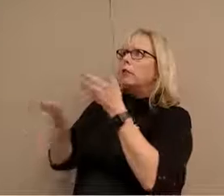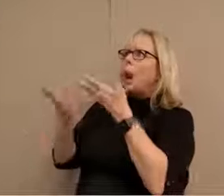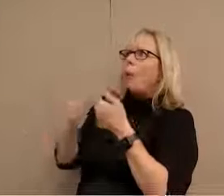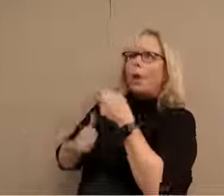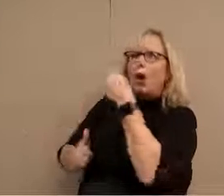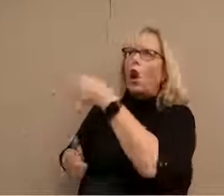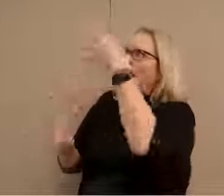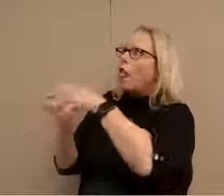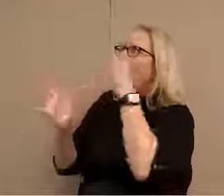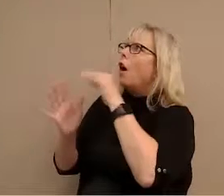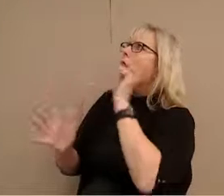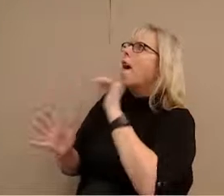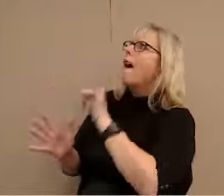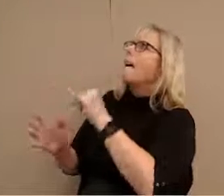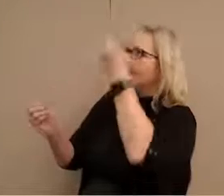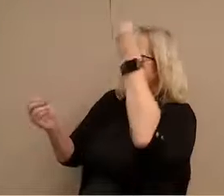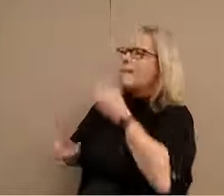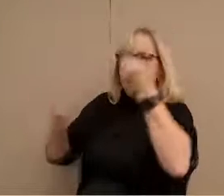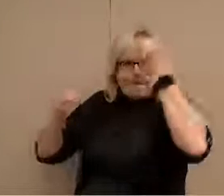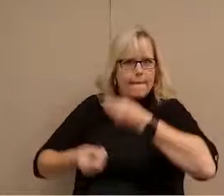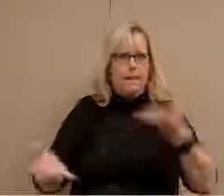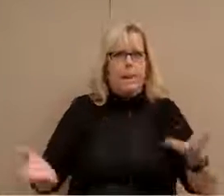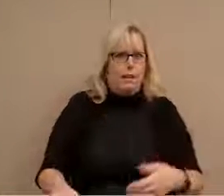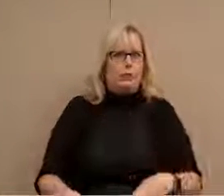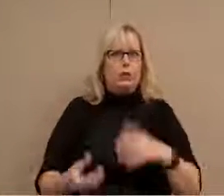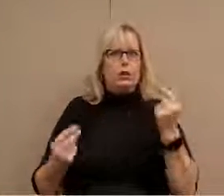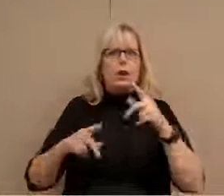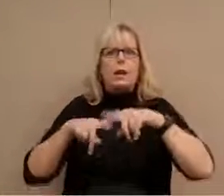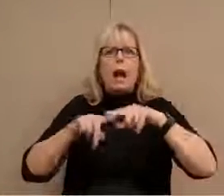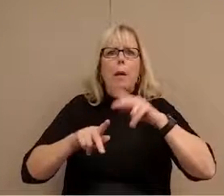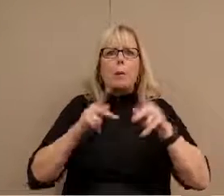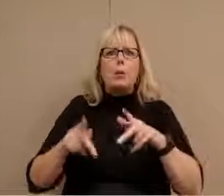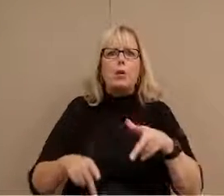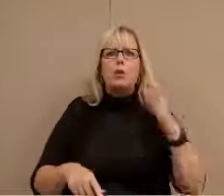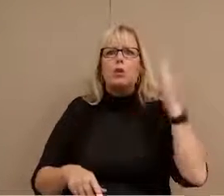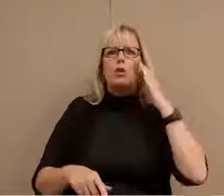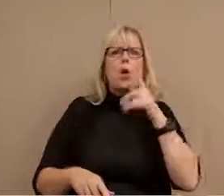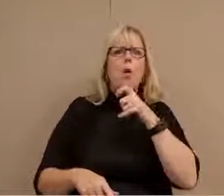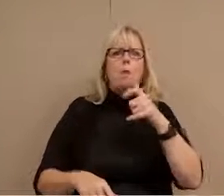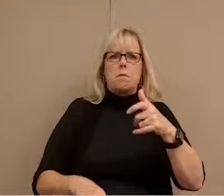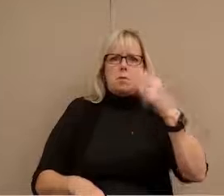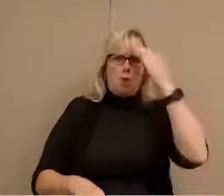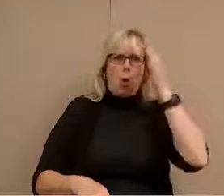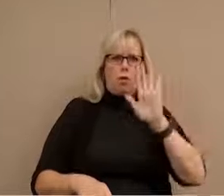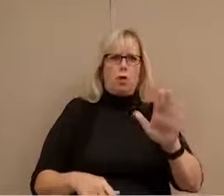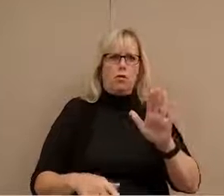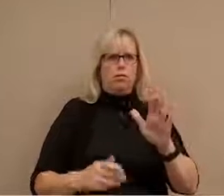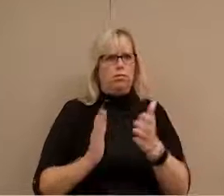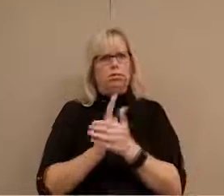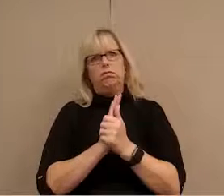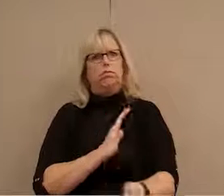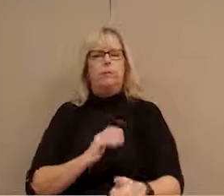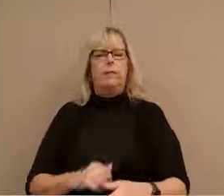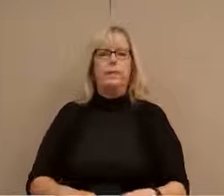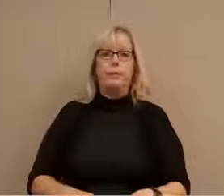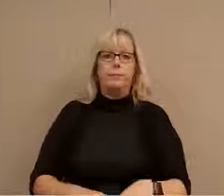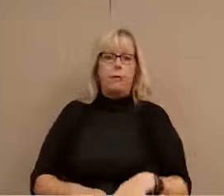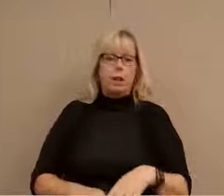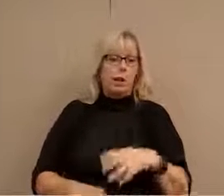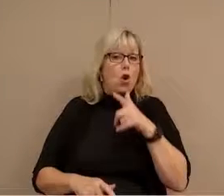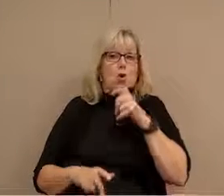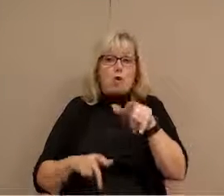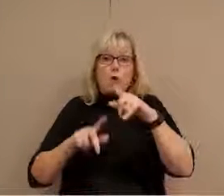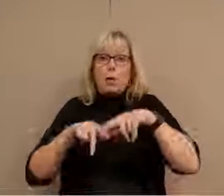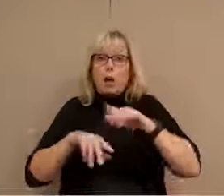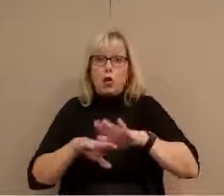that. So, you know, do what you always do, is rely on the people that you go to for your health care. I do want to, if I